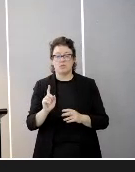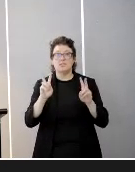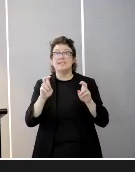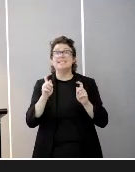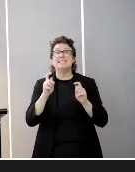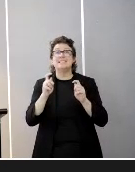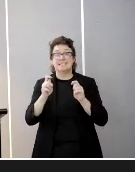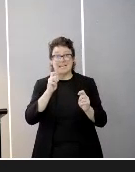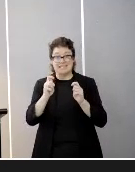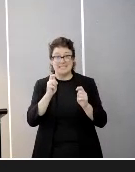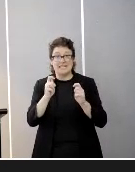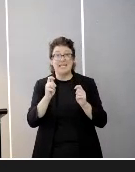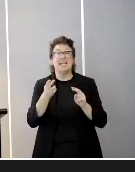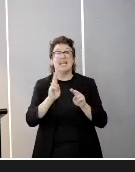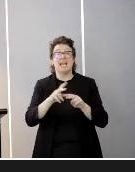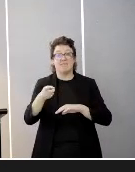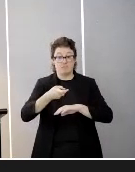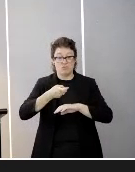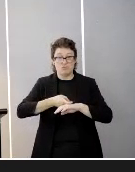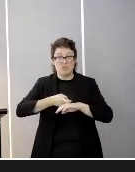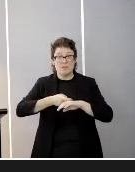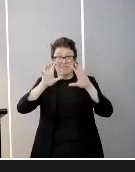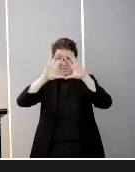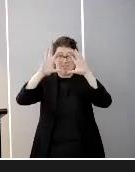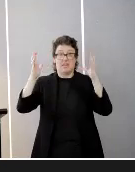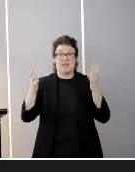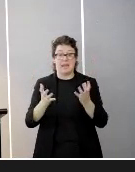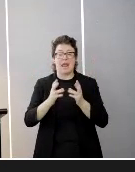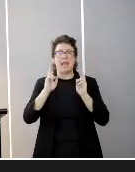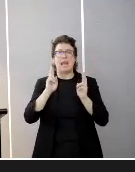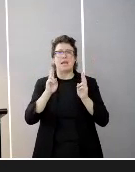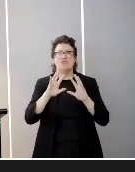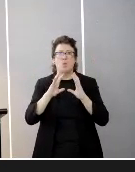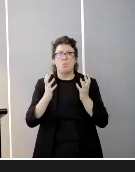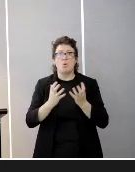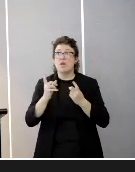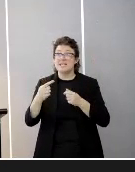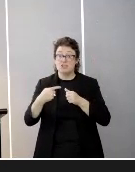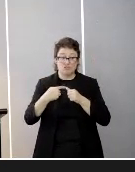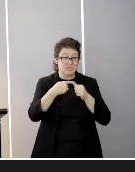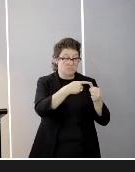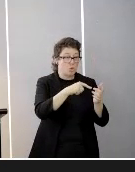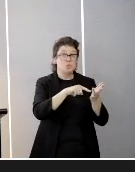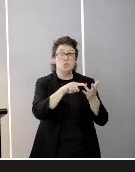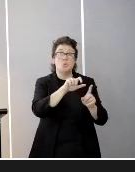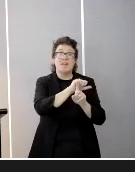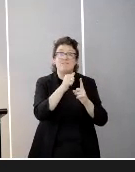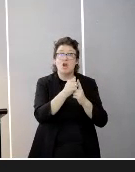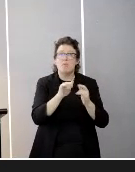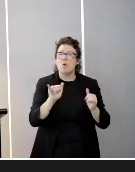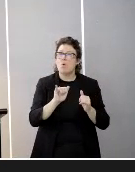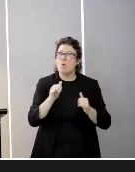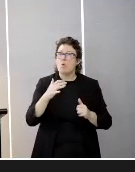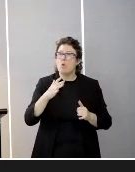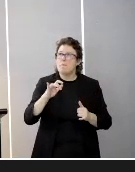testing whether some of these rhythms that were found in nature were just responses to the environment, or whether they were